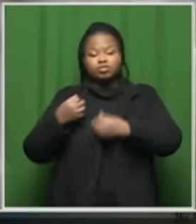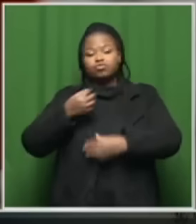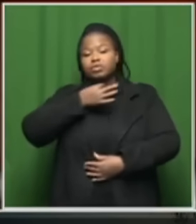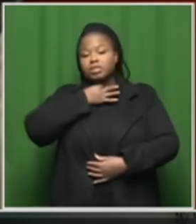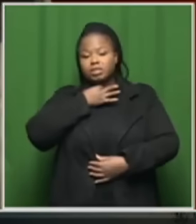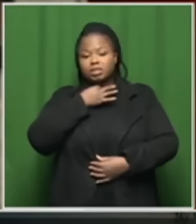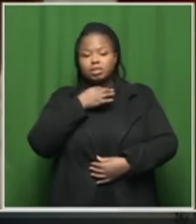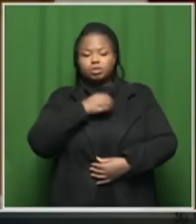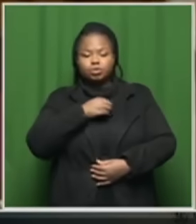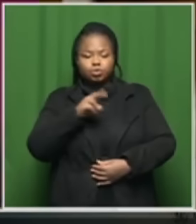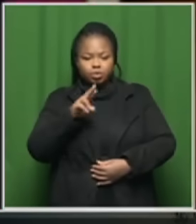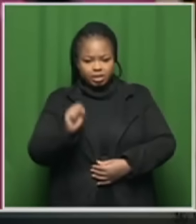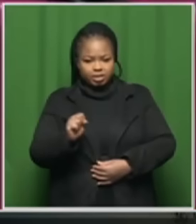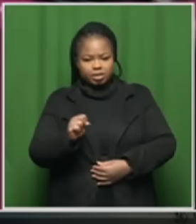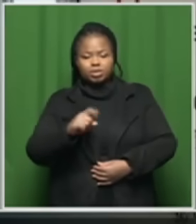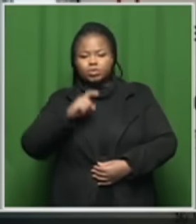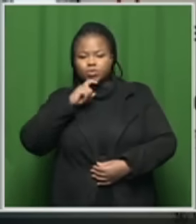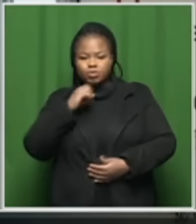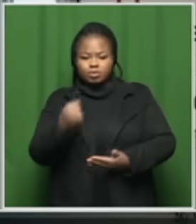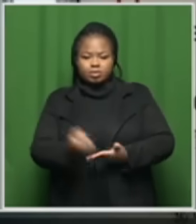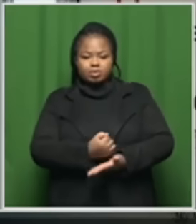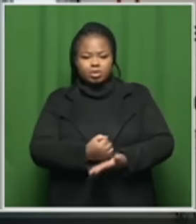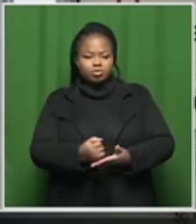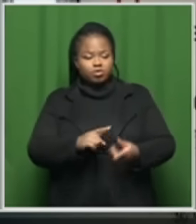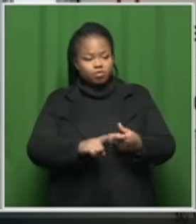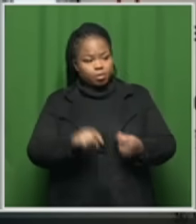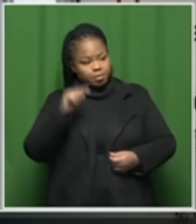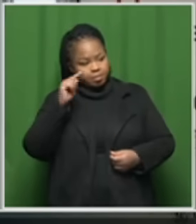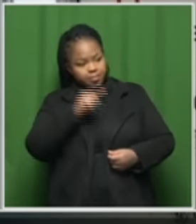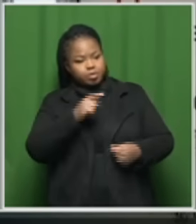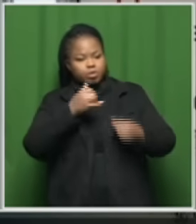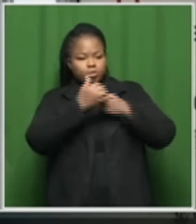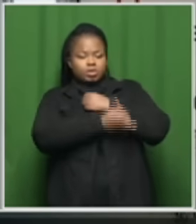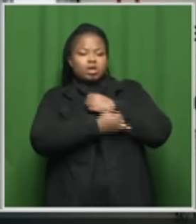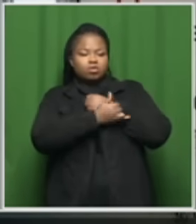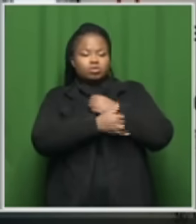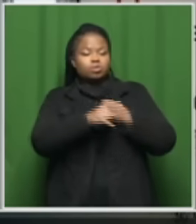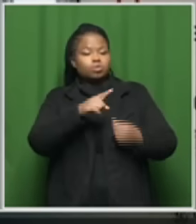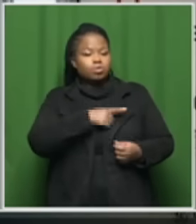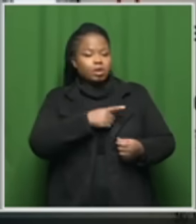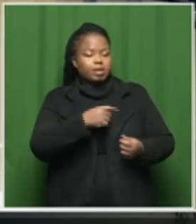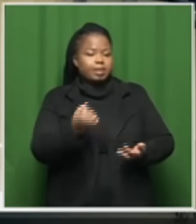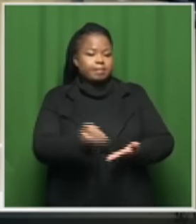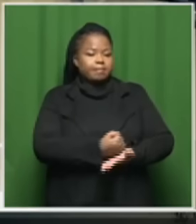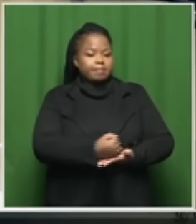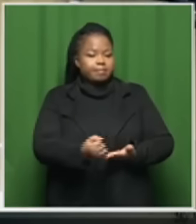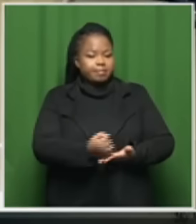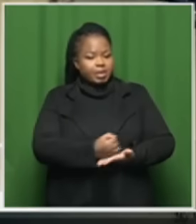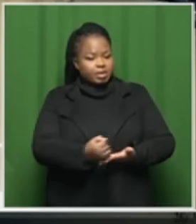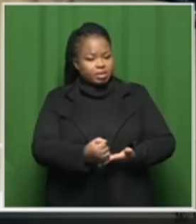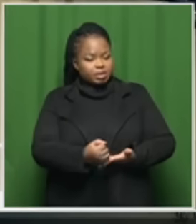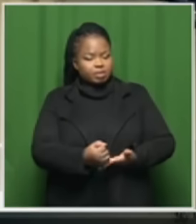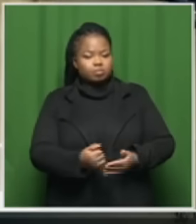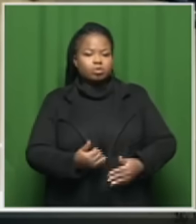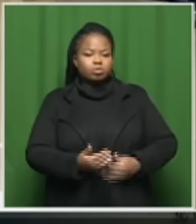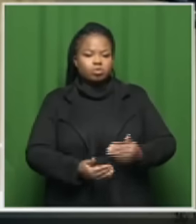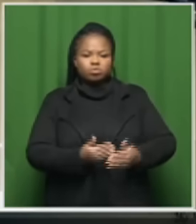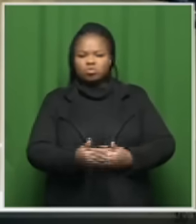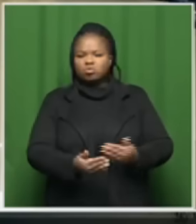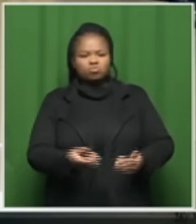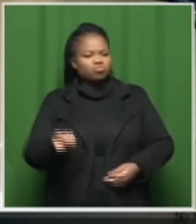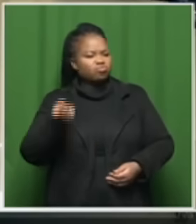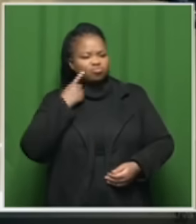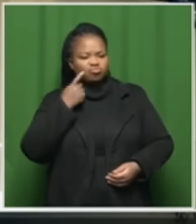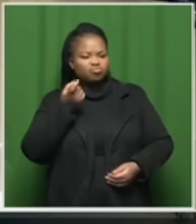using passports from those countries, because the issuing of passports, the processes are not